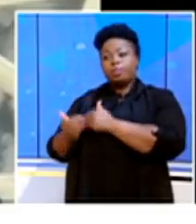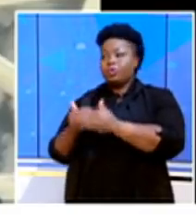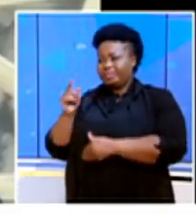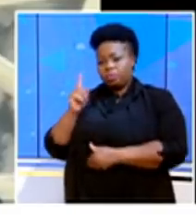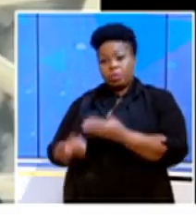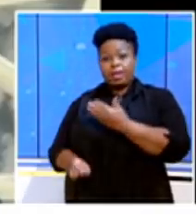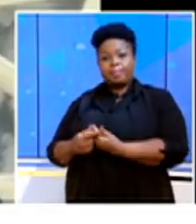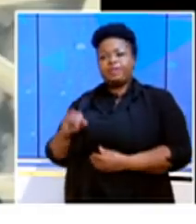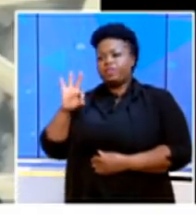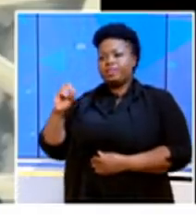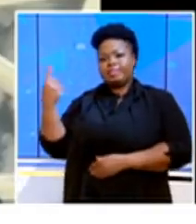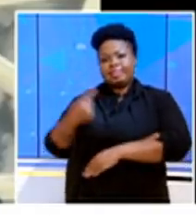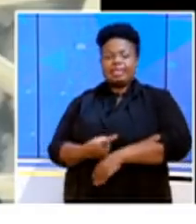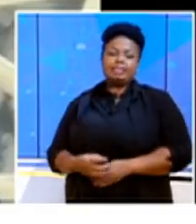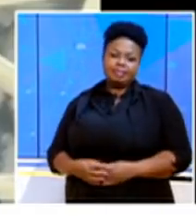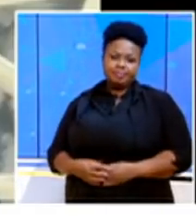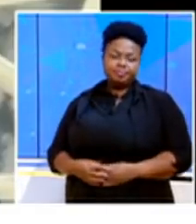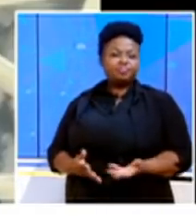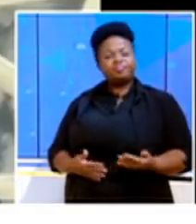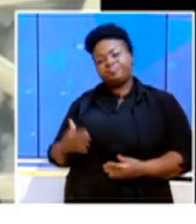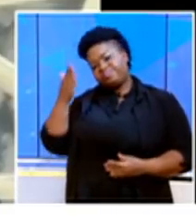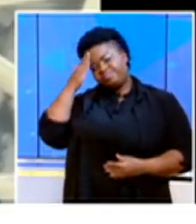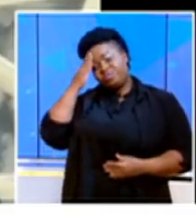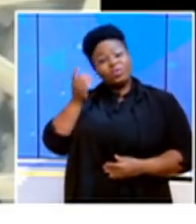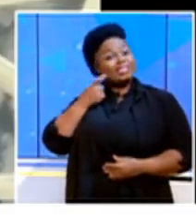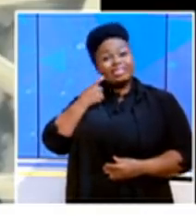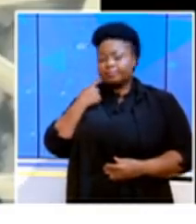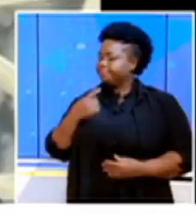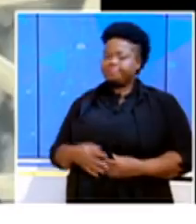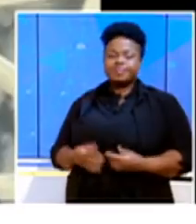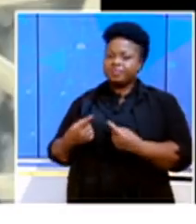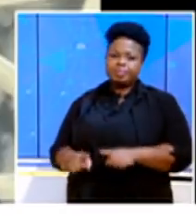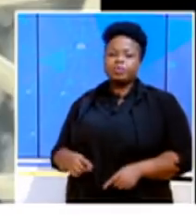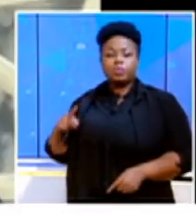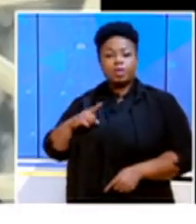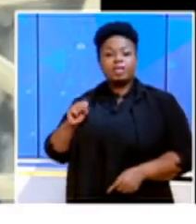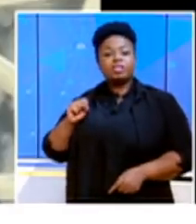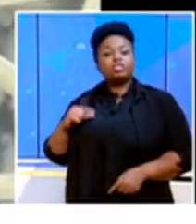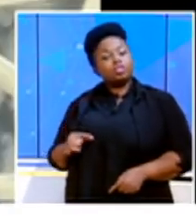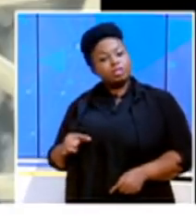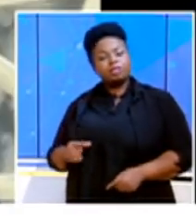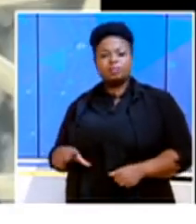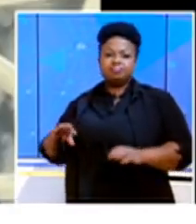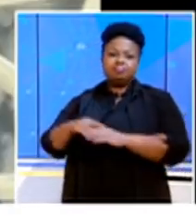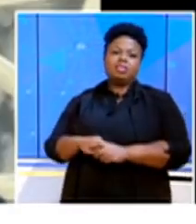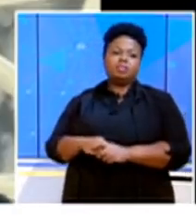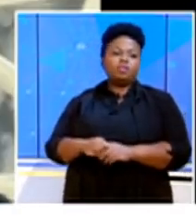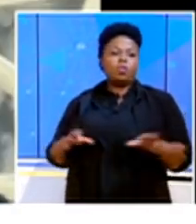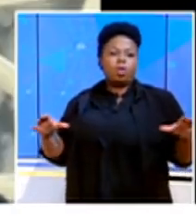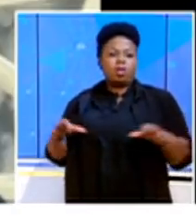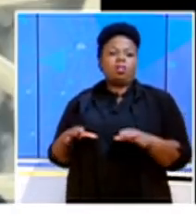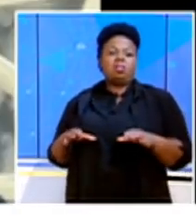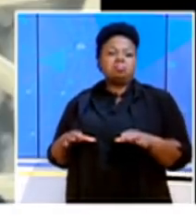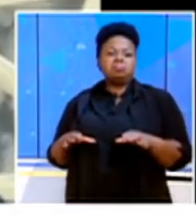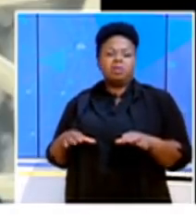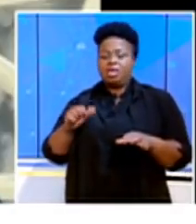undertaking during this 30-day period. You would understand that it is not an easy one. I mean, the Secretary-General is part of the collective.